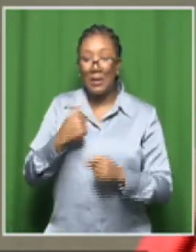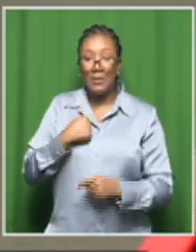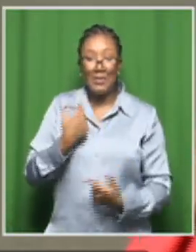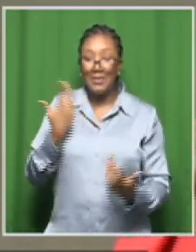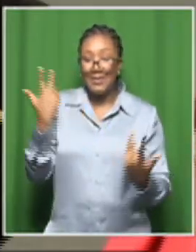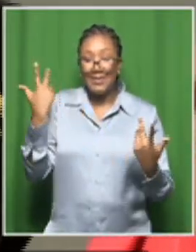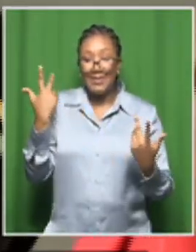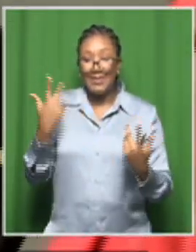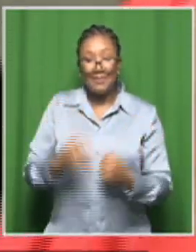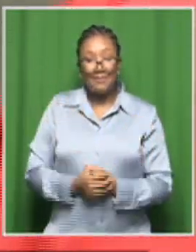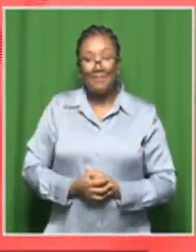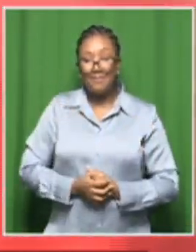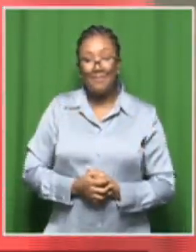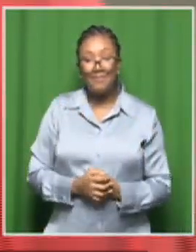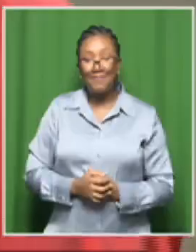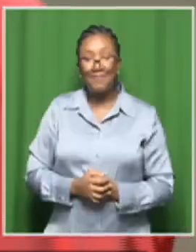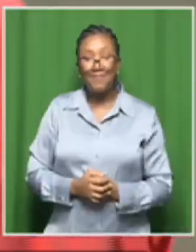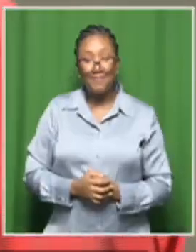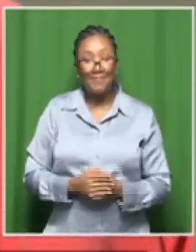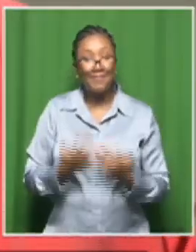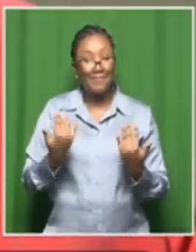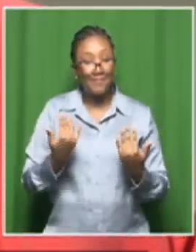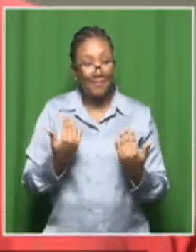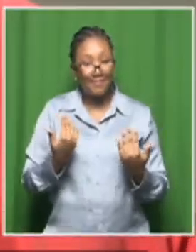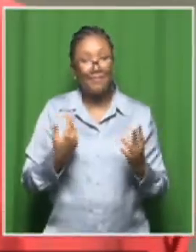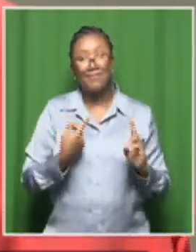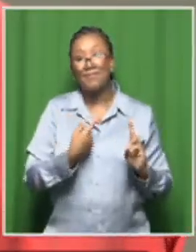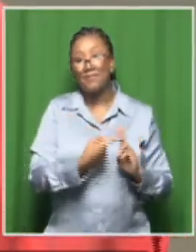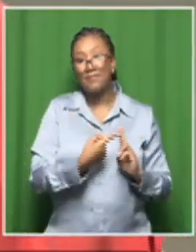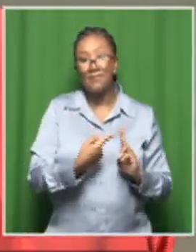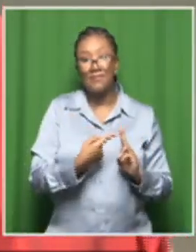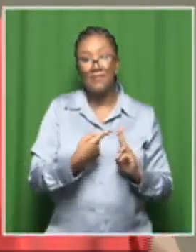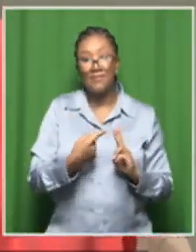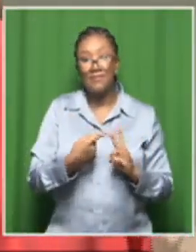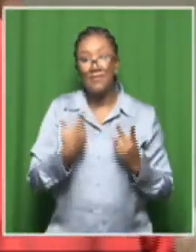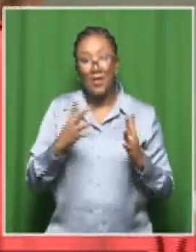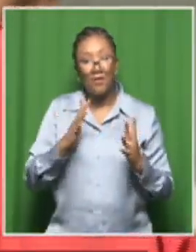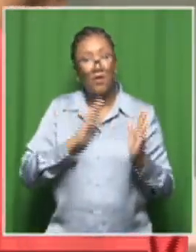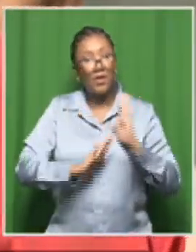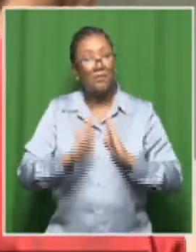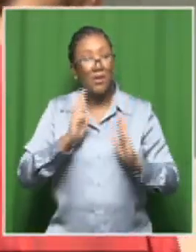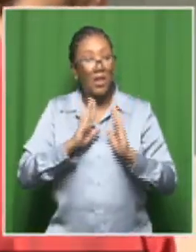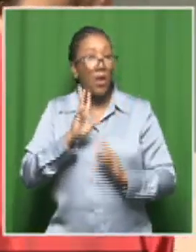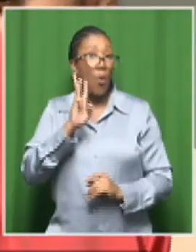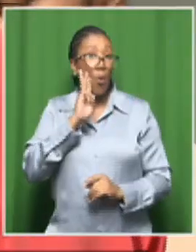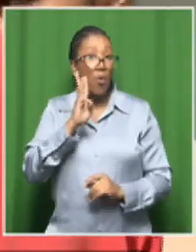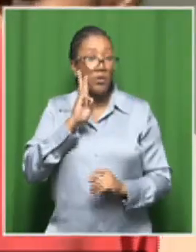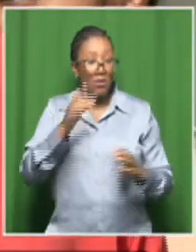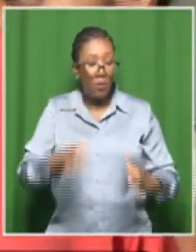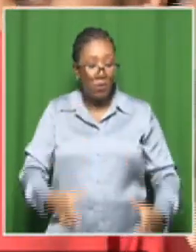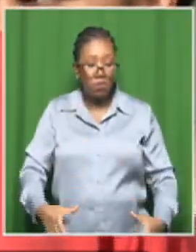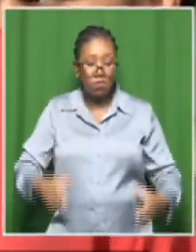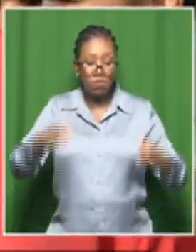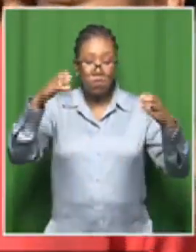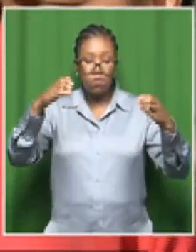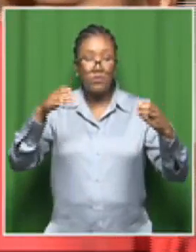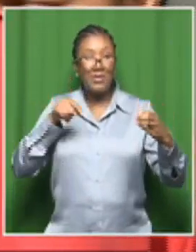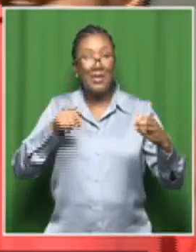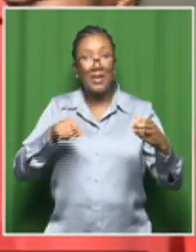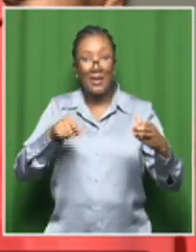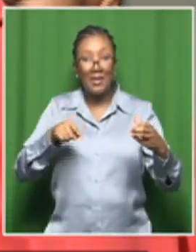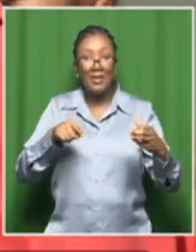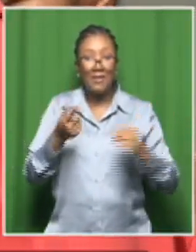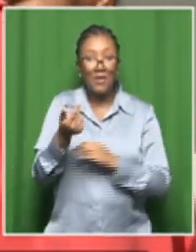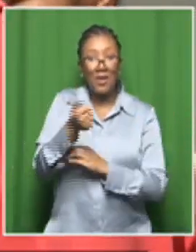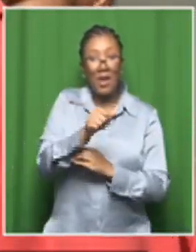actually. And you were also speaking about the issue of the water storage tanks, that this